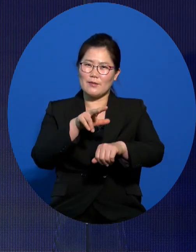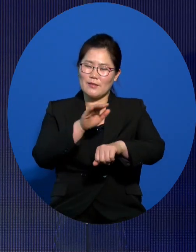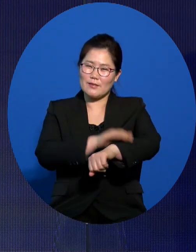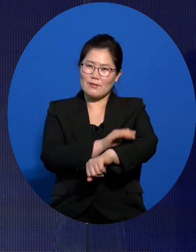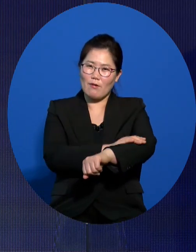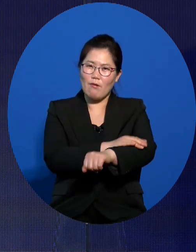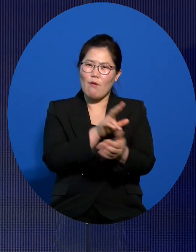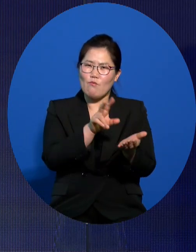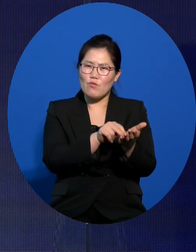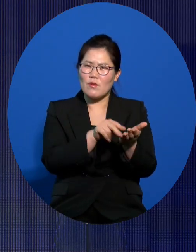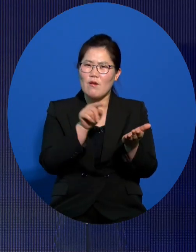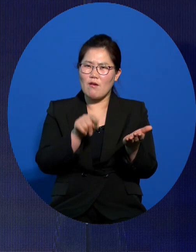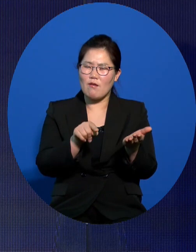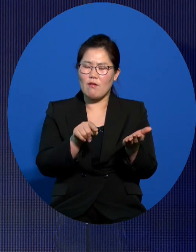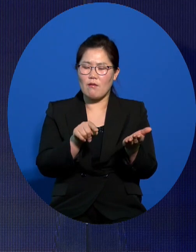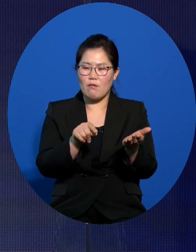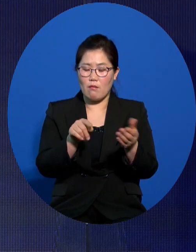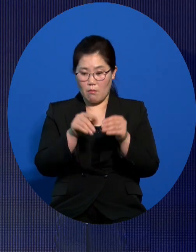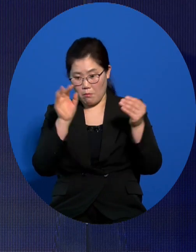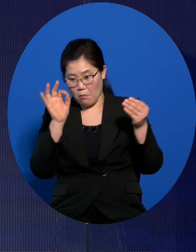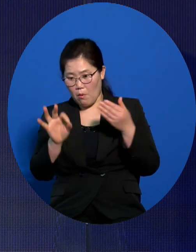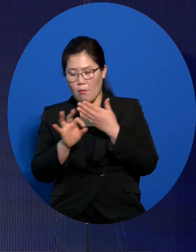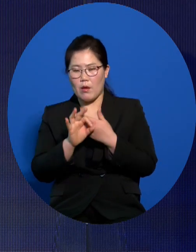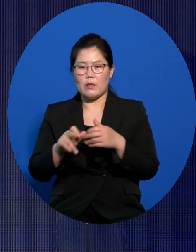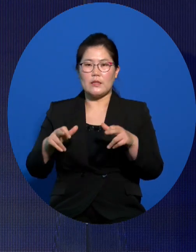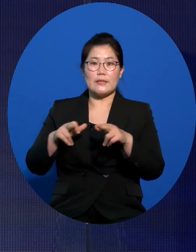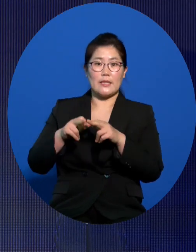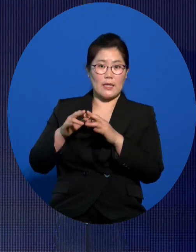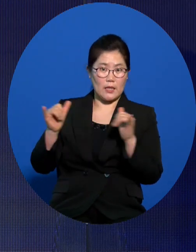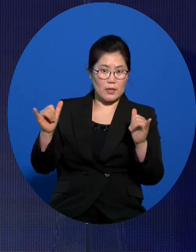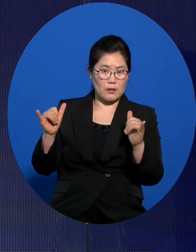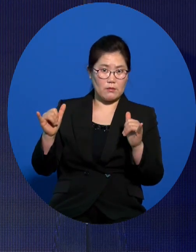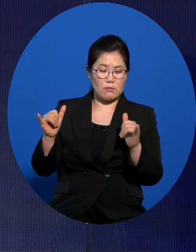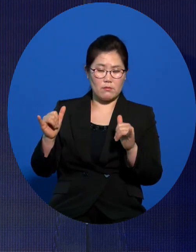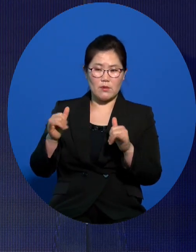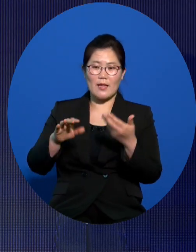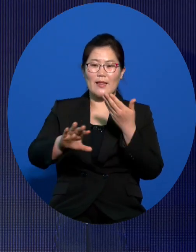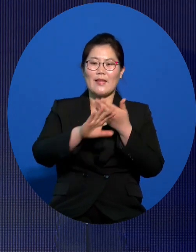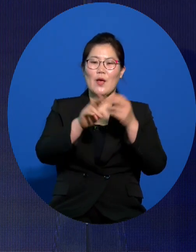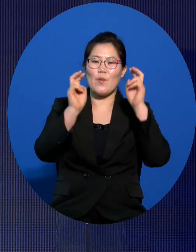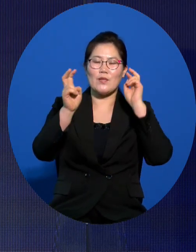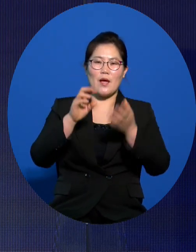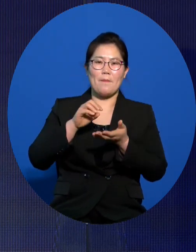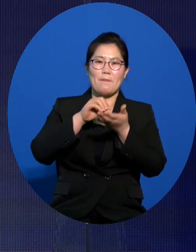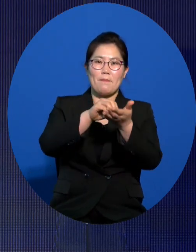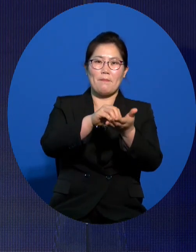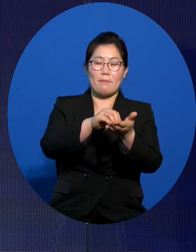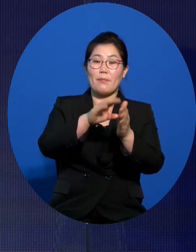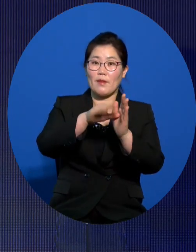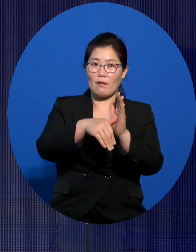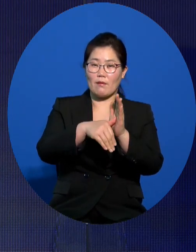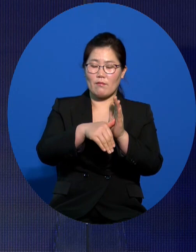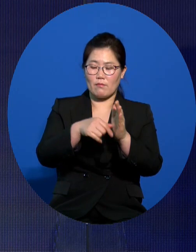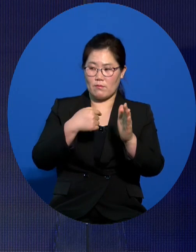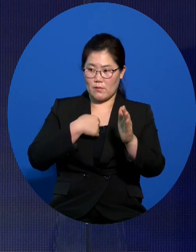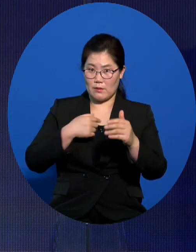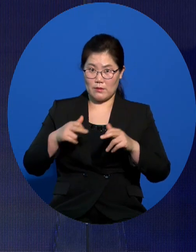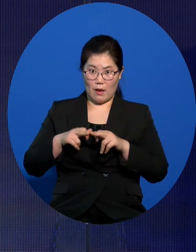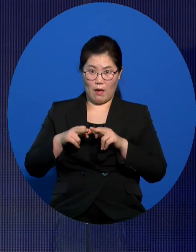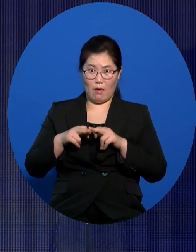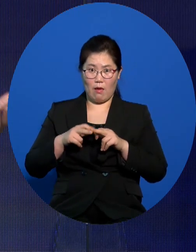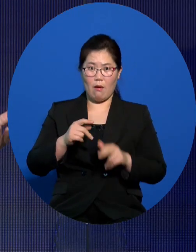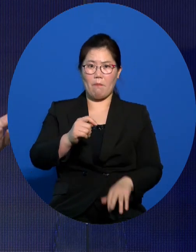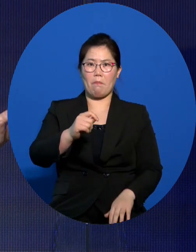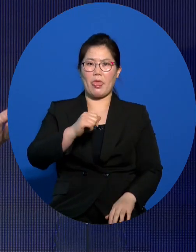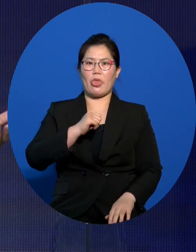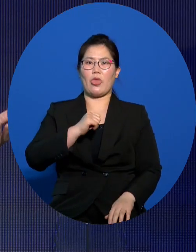what is most serious about the employment situation is that the persons with disabilities, when they try to find employment